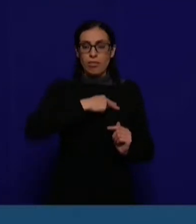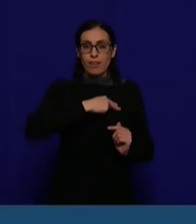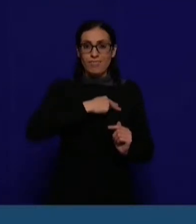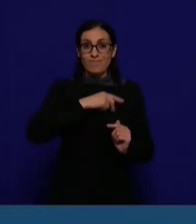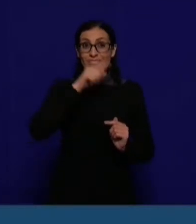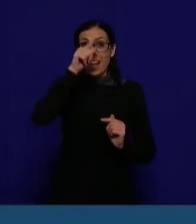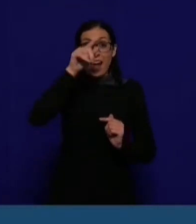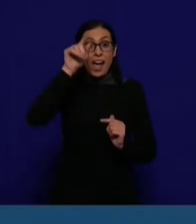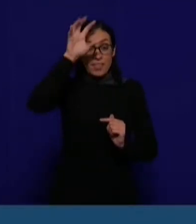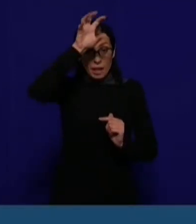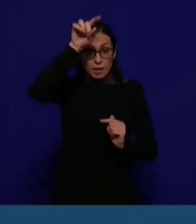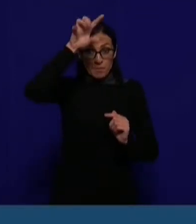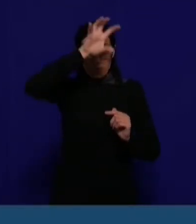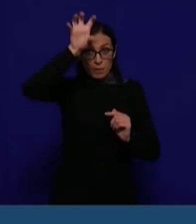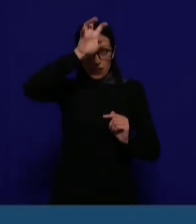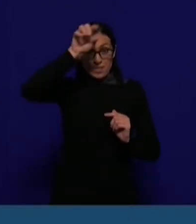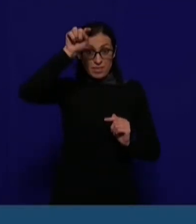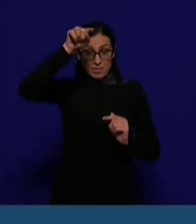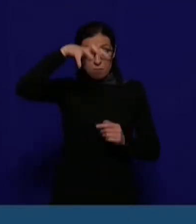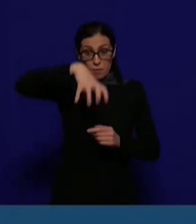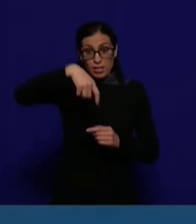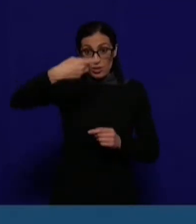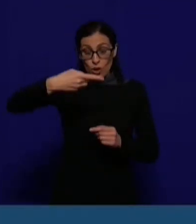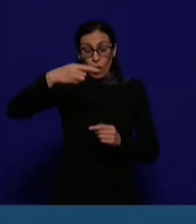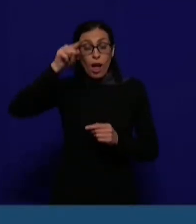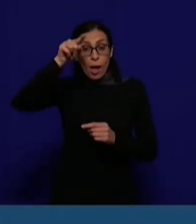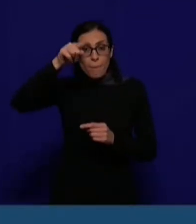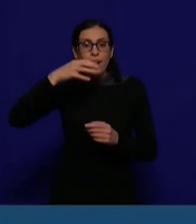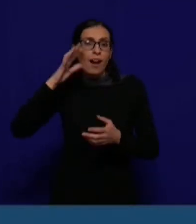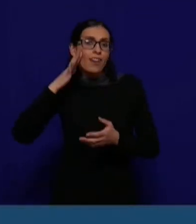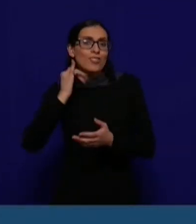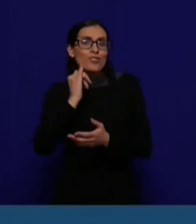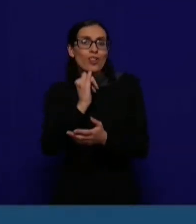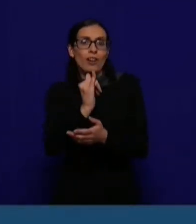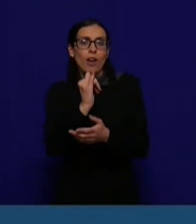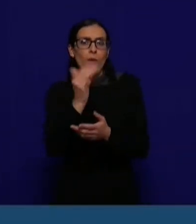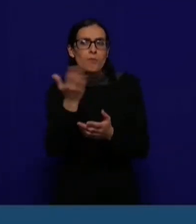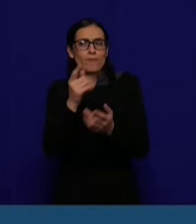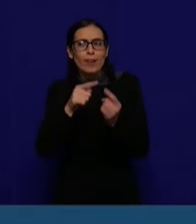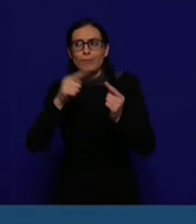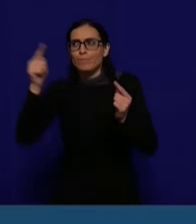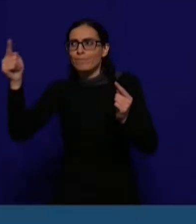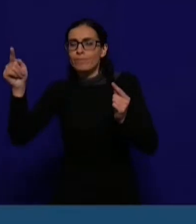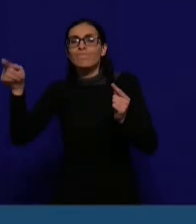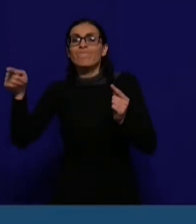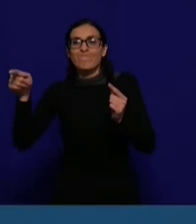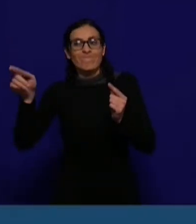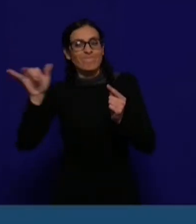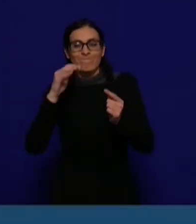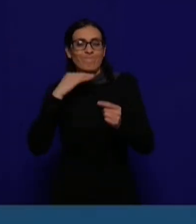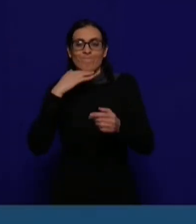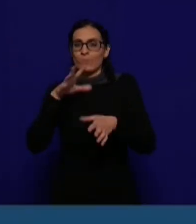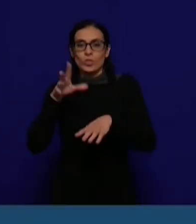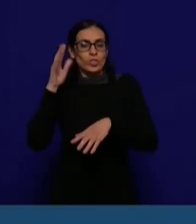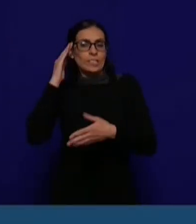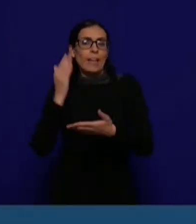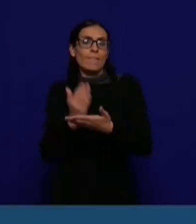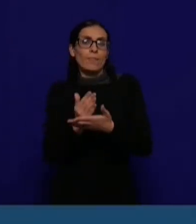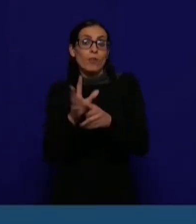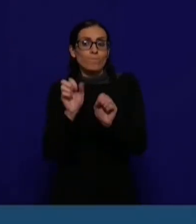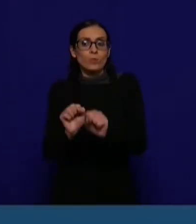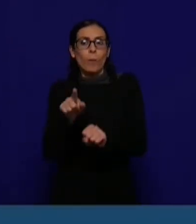il-permessi minn għandna li jistgħu jiġu għaw Malta dawn ukoll jinżammu milli jiġu. U li qegħdin nagħmlu wkoll hija li inti